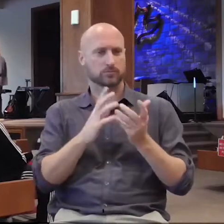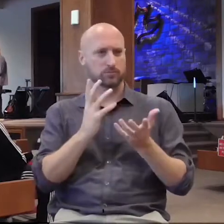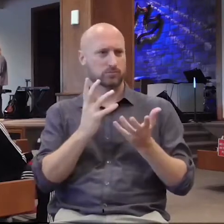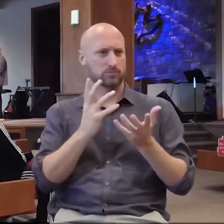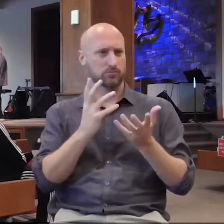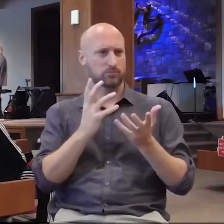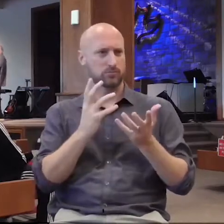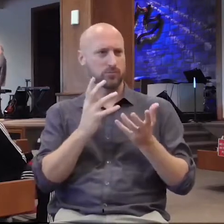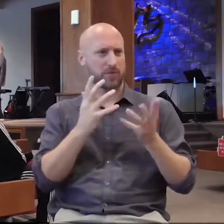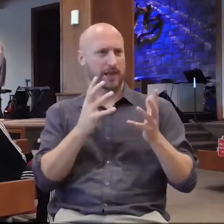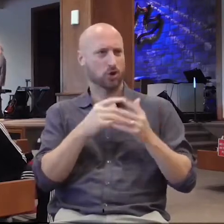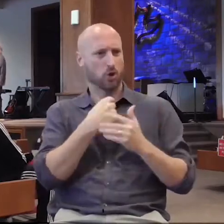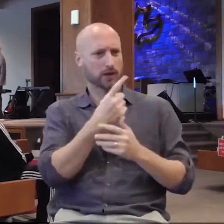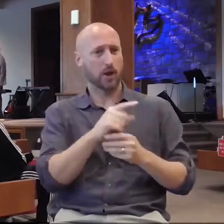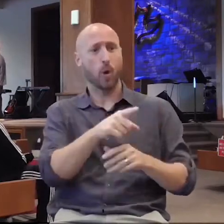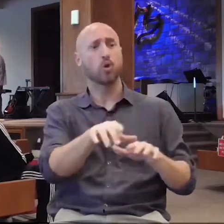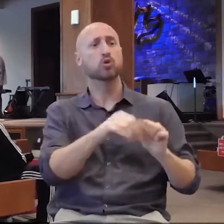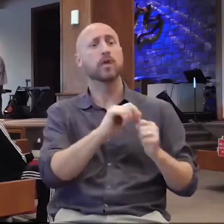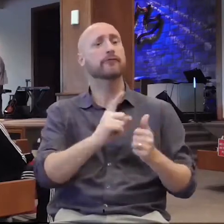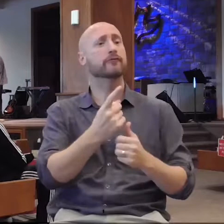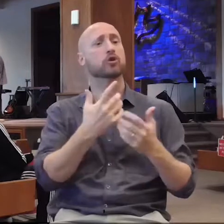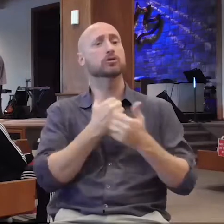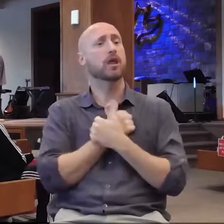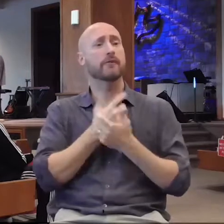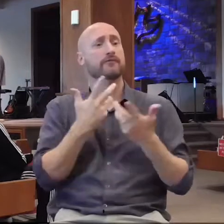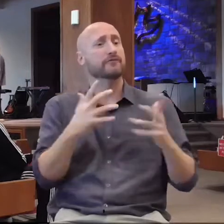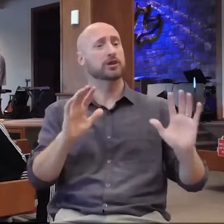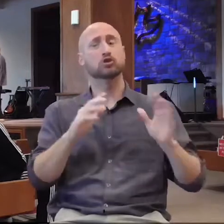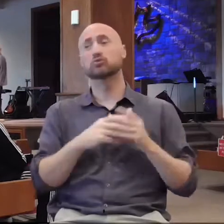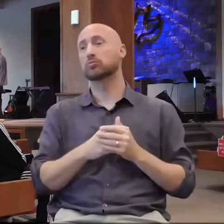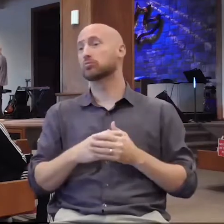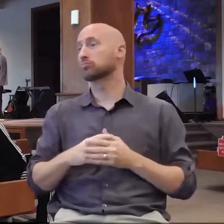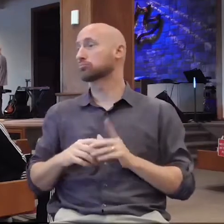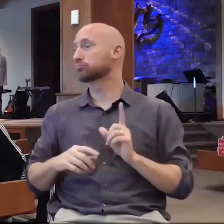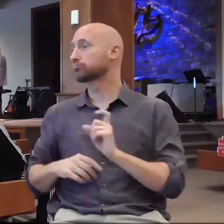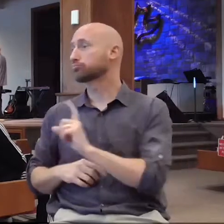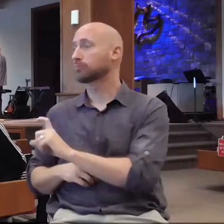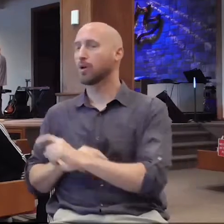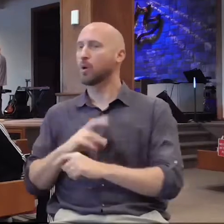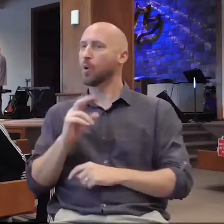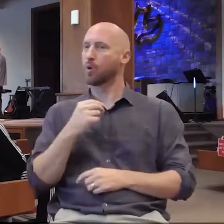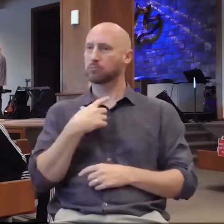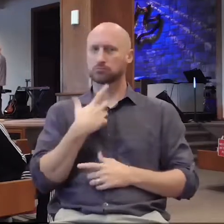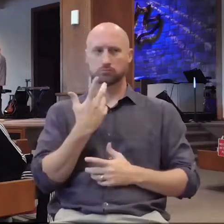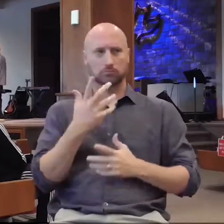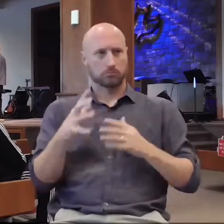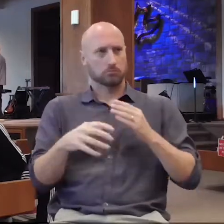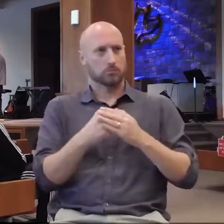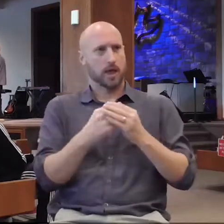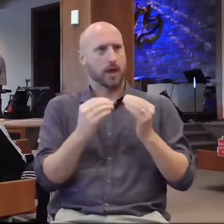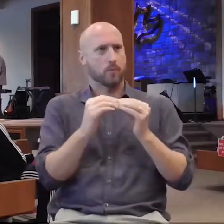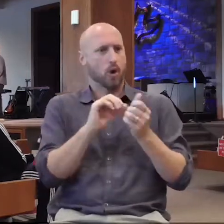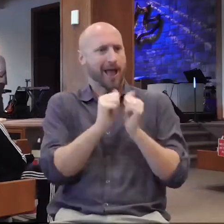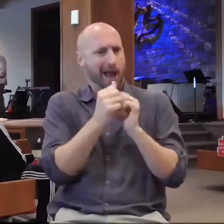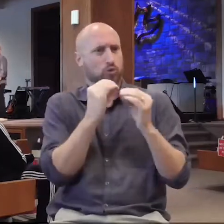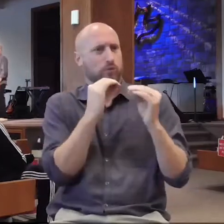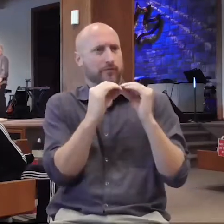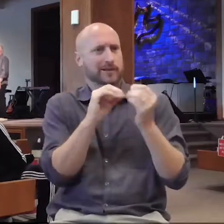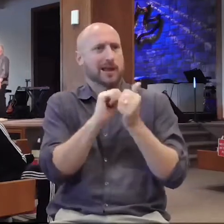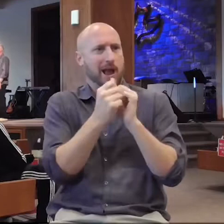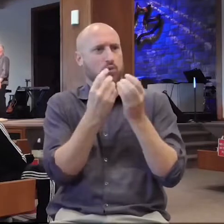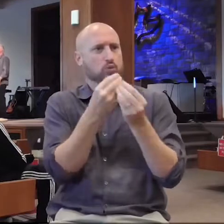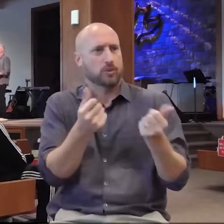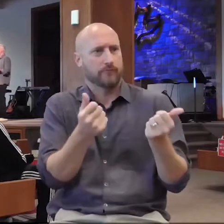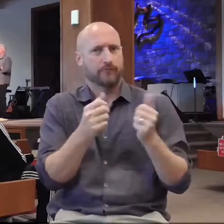to believe that this Ephesian church took this to heart, because this is around the end of the first